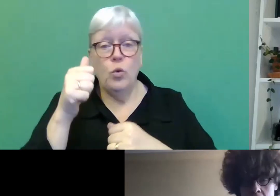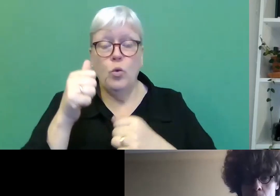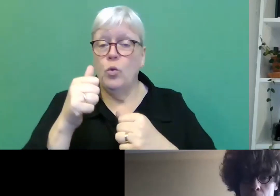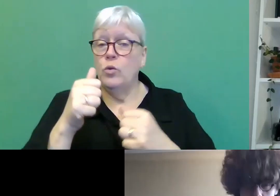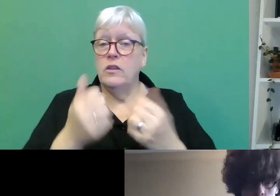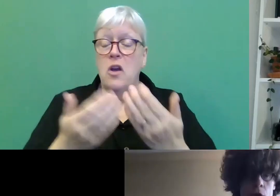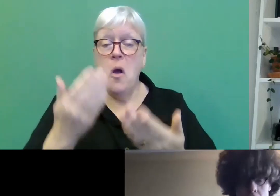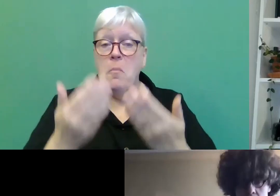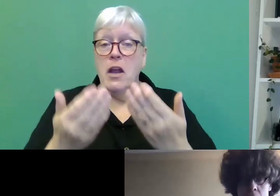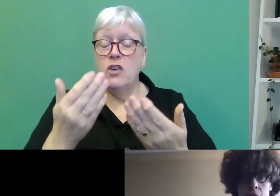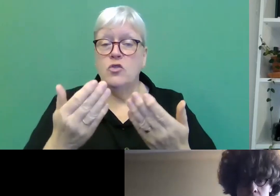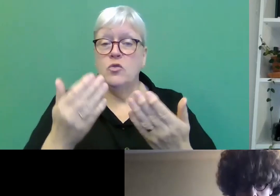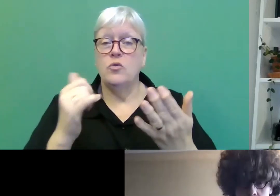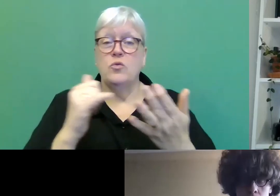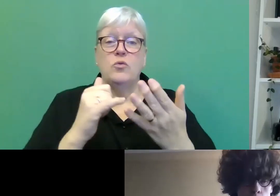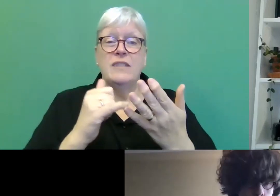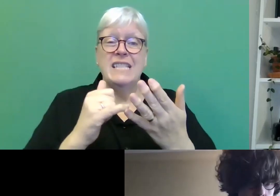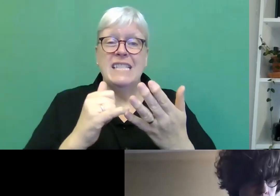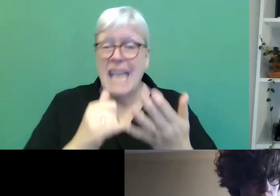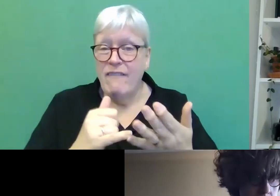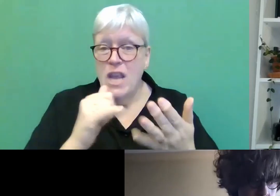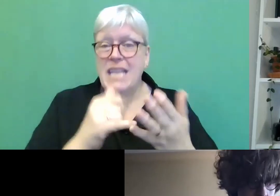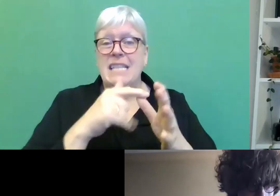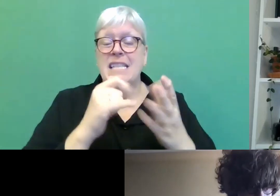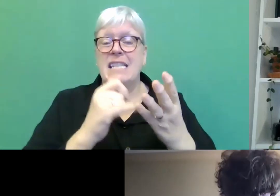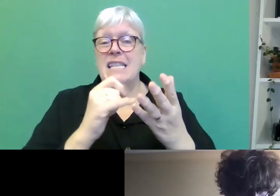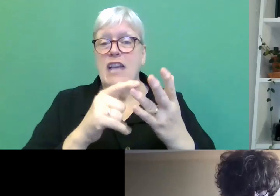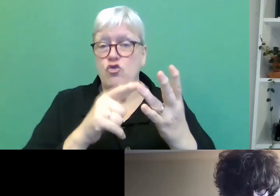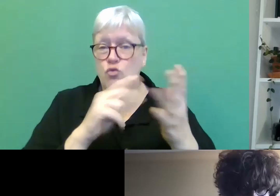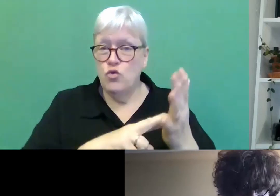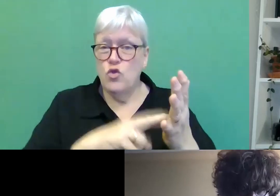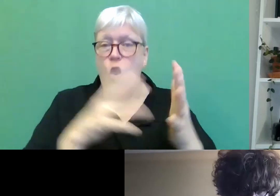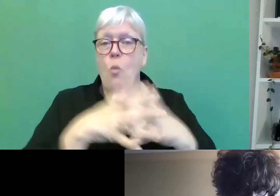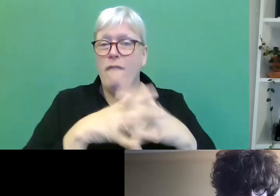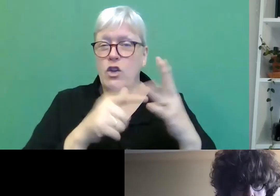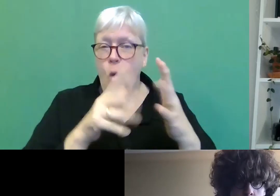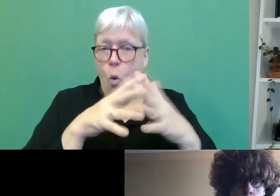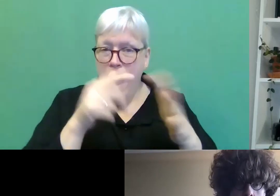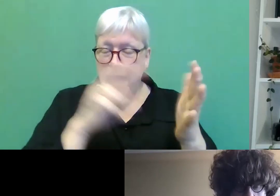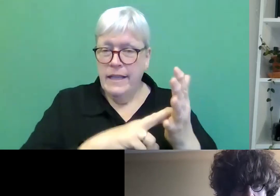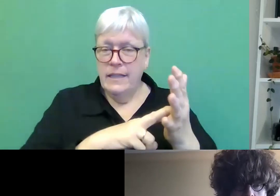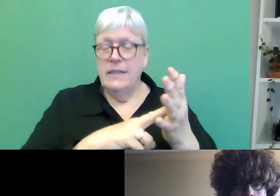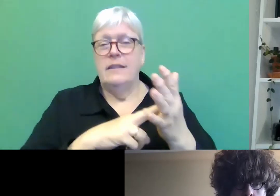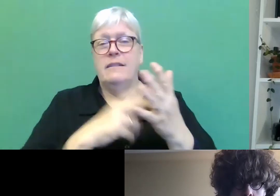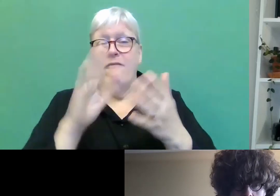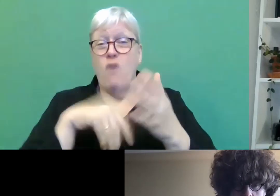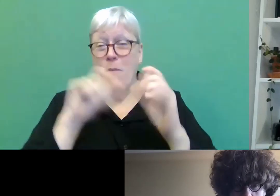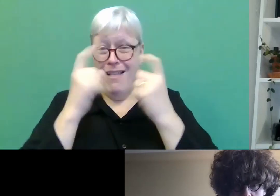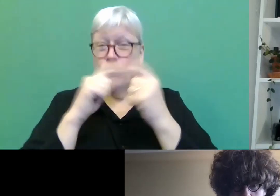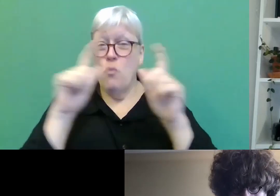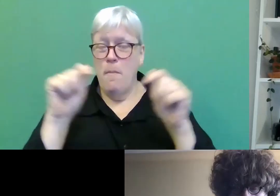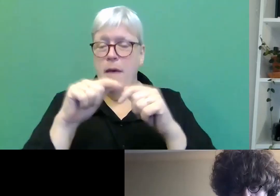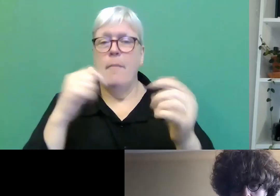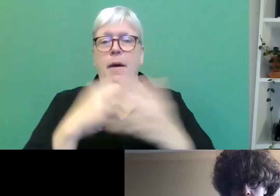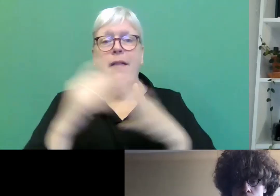or Wilfred Owen or any of the great war poets that are studied in classrooms. So it was this play was a real rallying call to see his